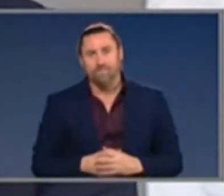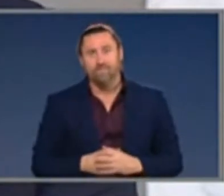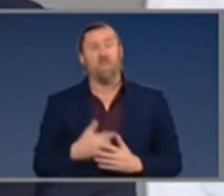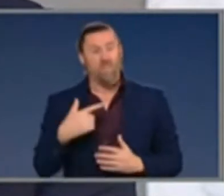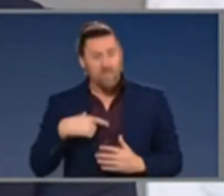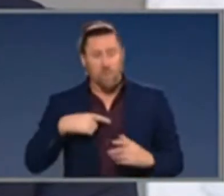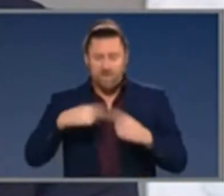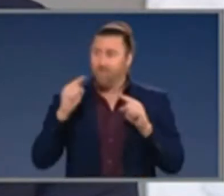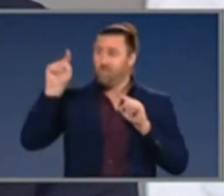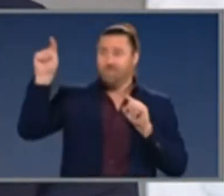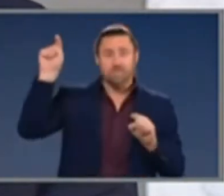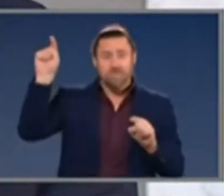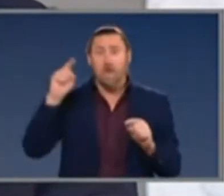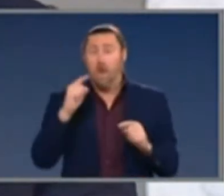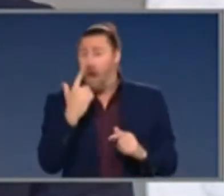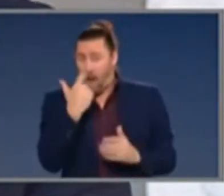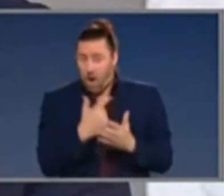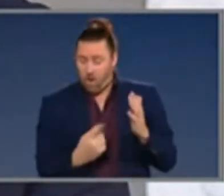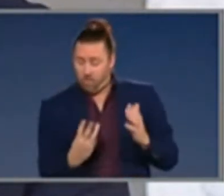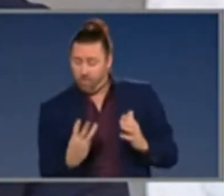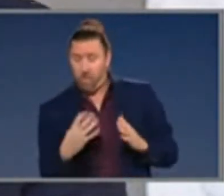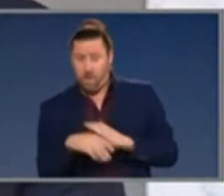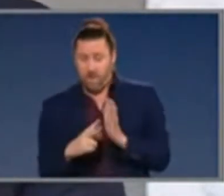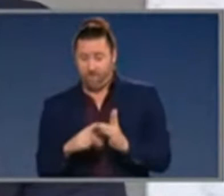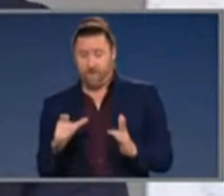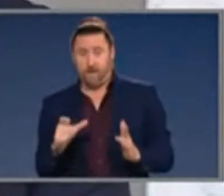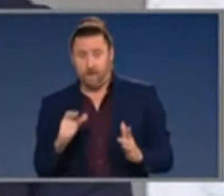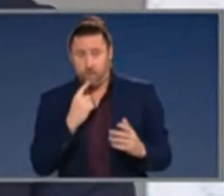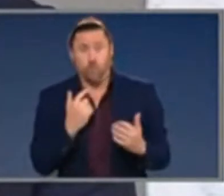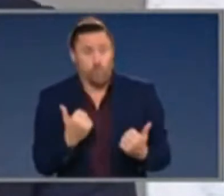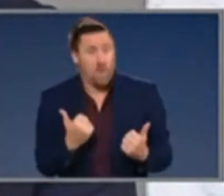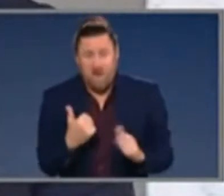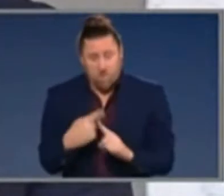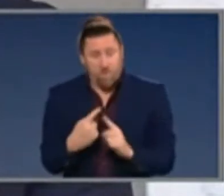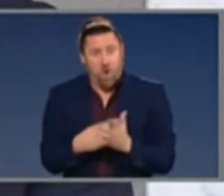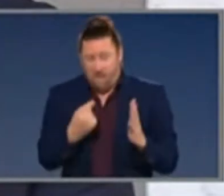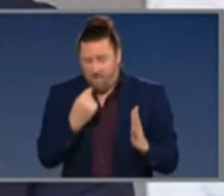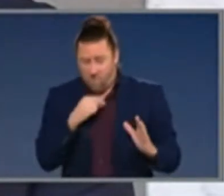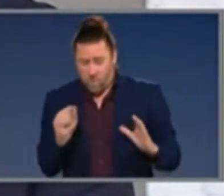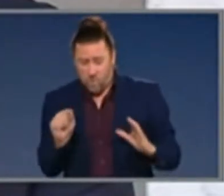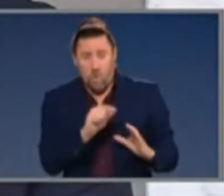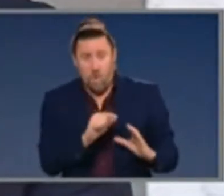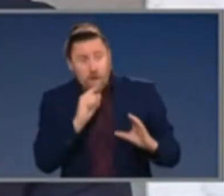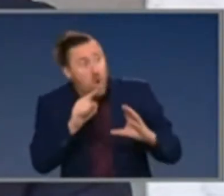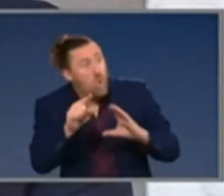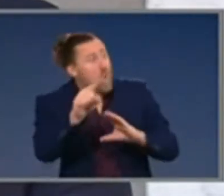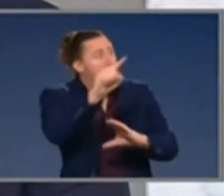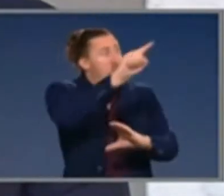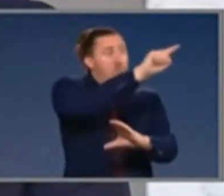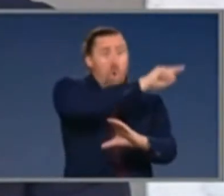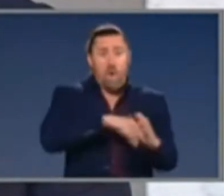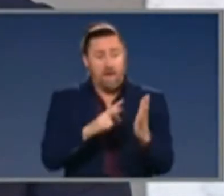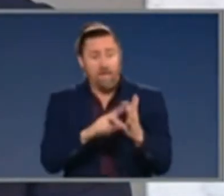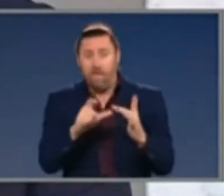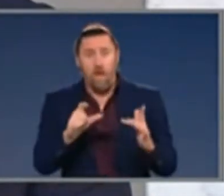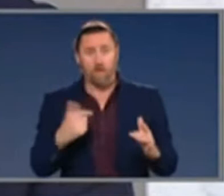in this small number of facilities in Victoria is welcome news and encouraging news. that by and large across the vast majority,